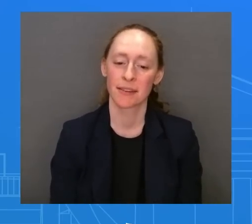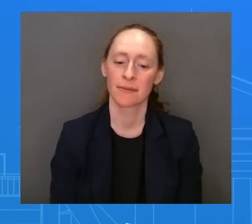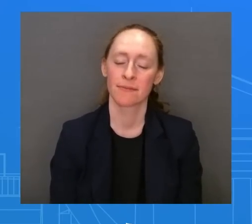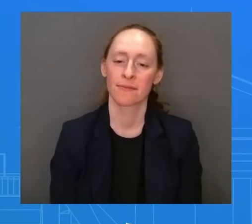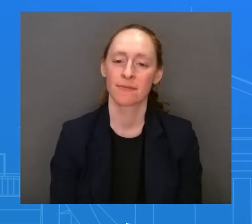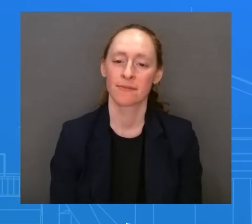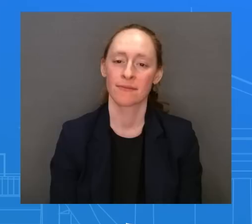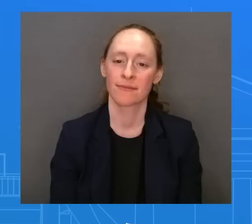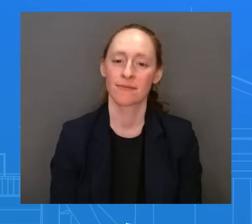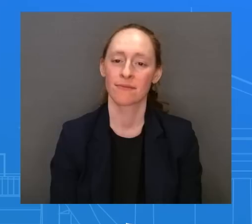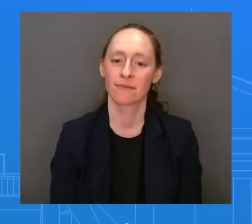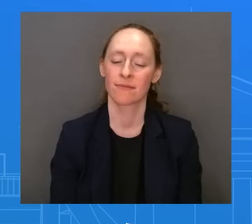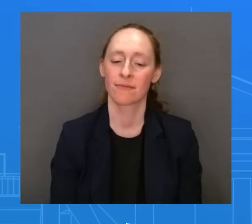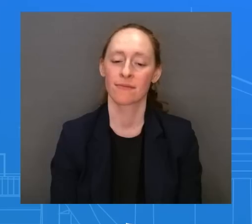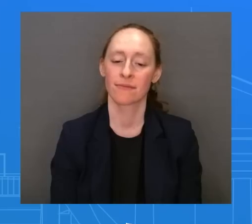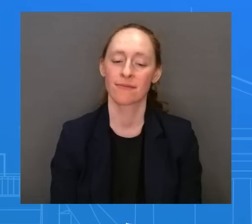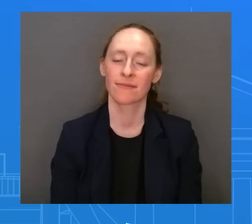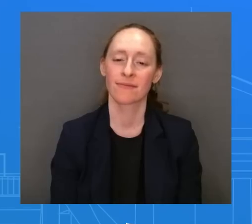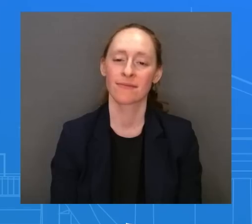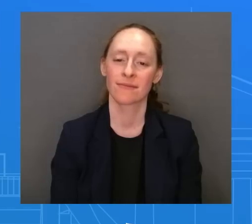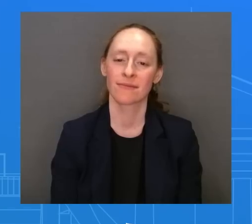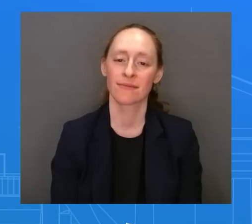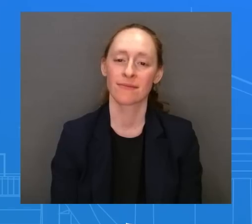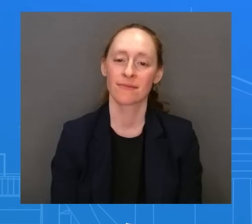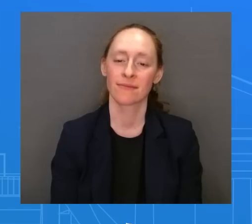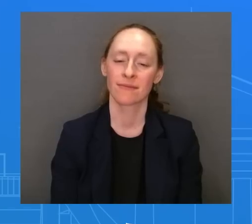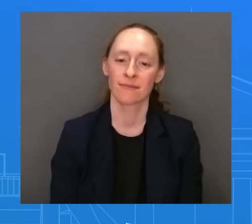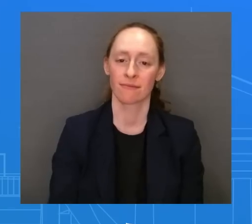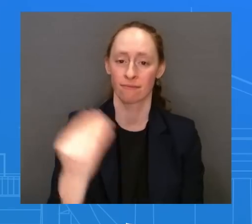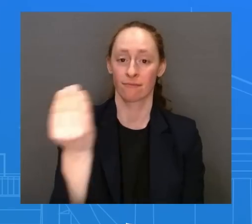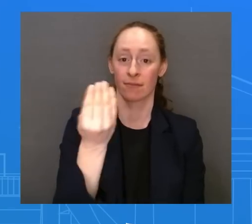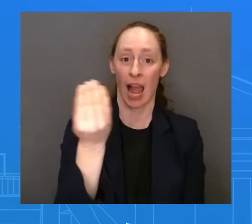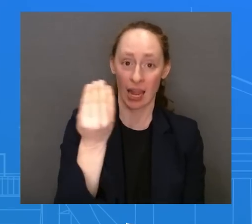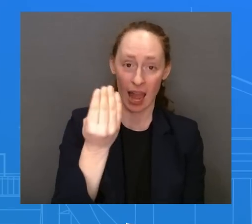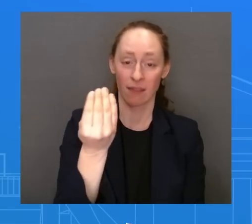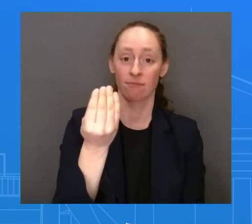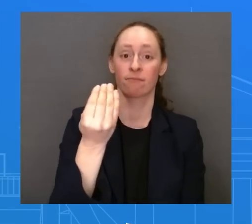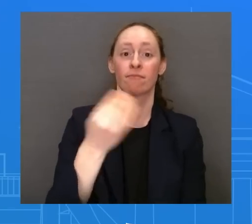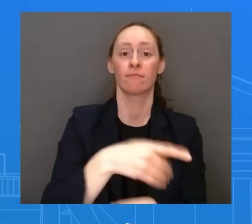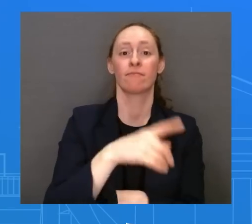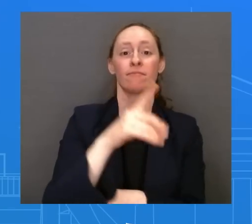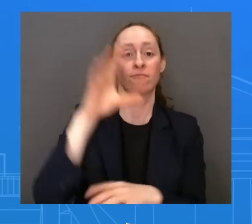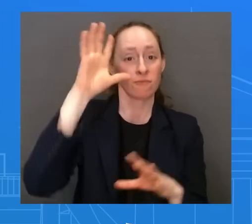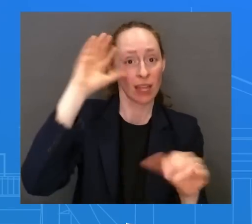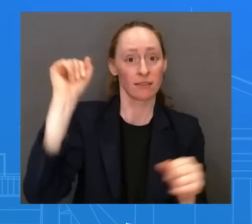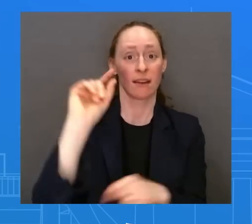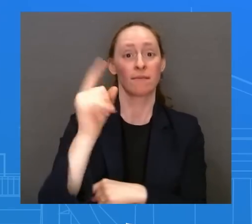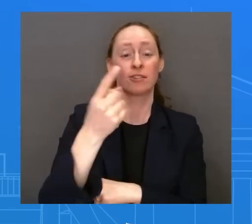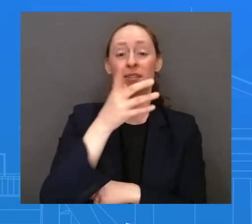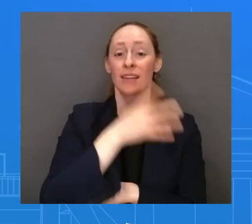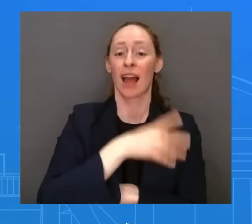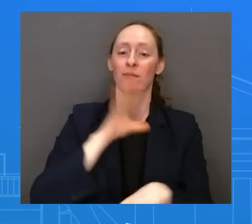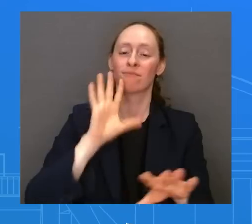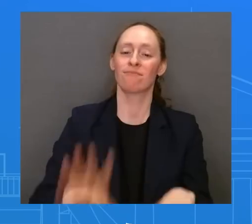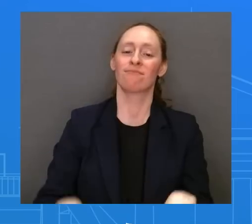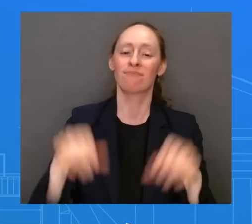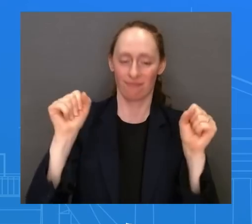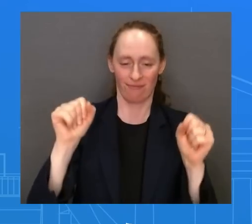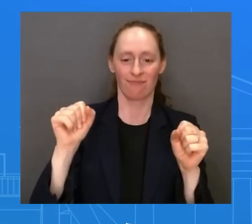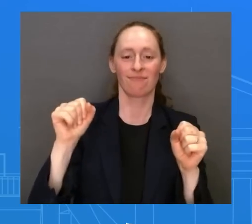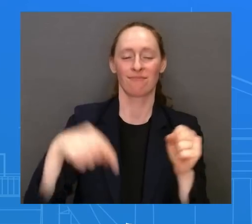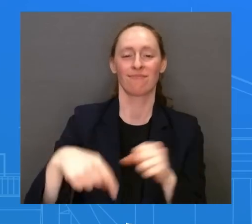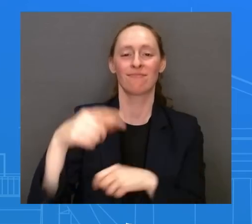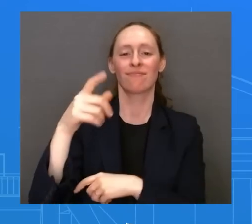David on Monday the president and a first lady will host the 2023 White House Easter Egg Roll a tradition dating back to 1878 a